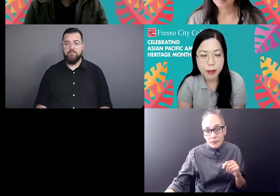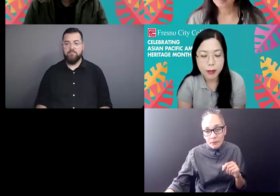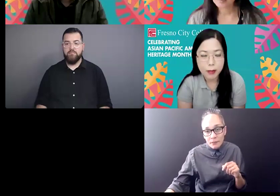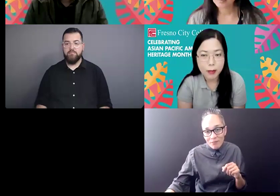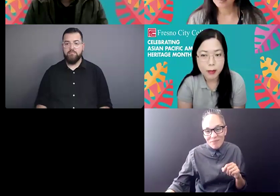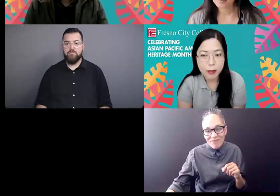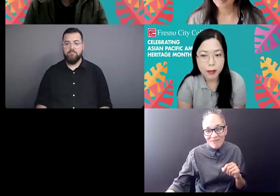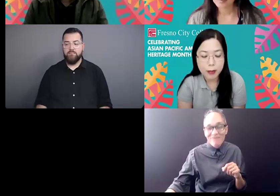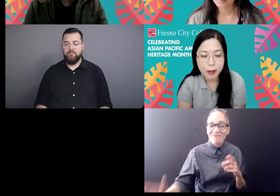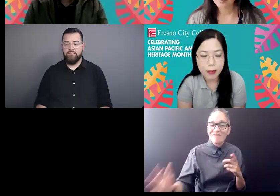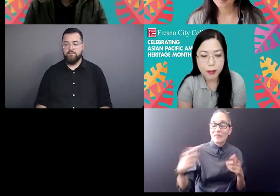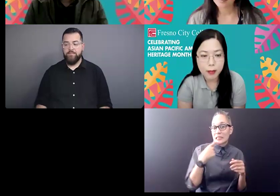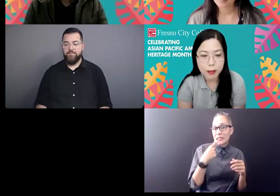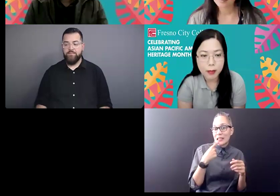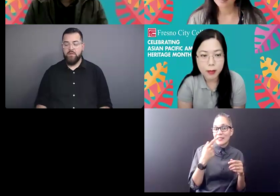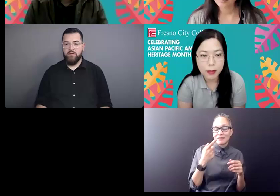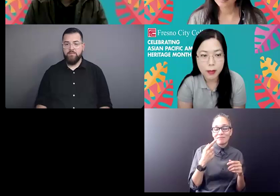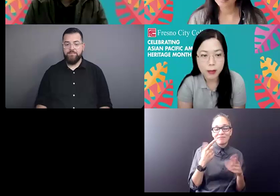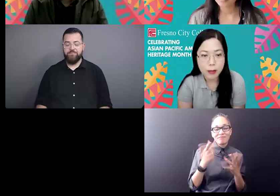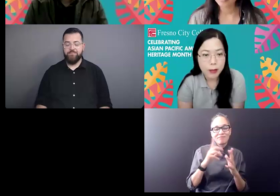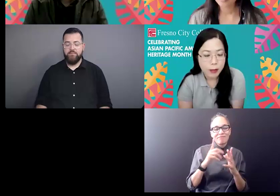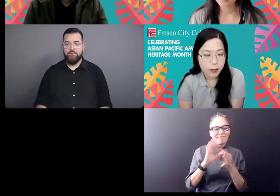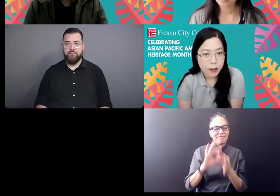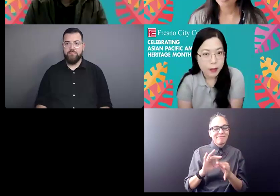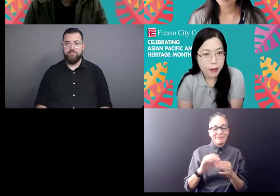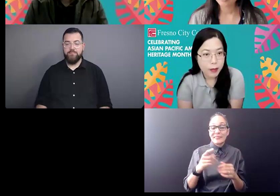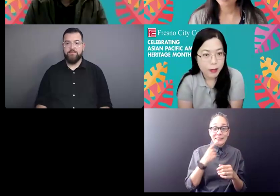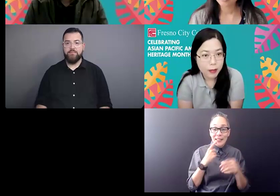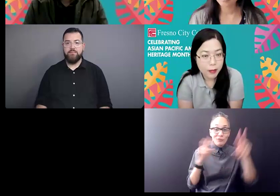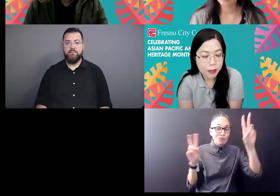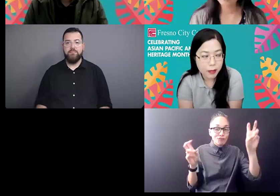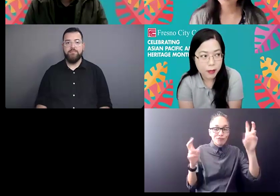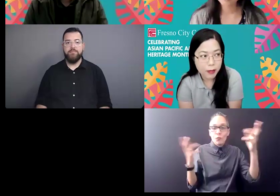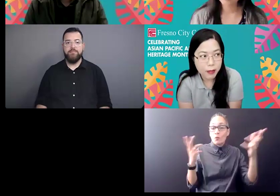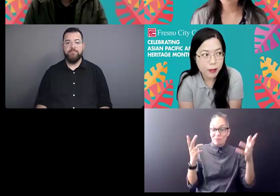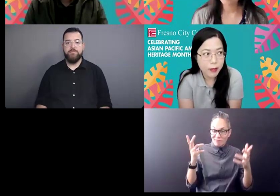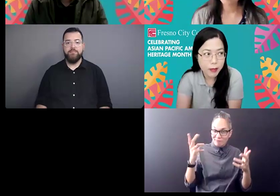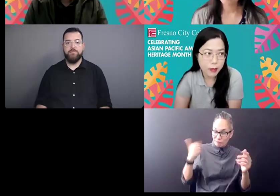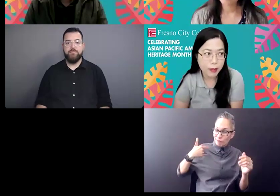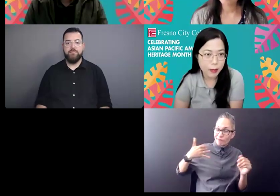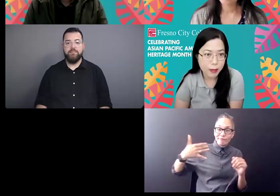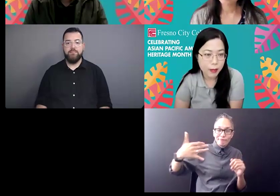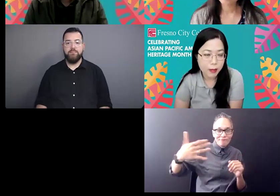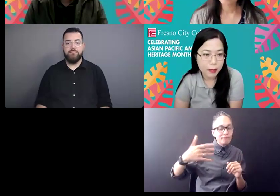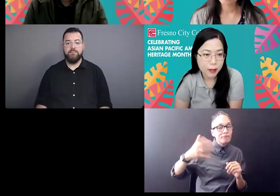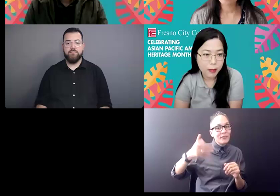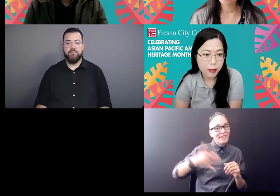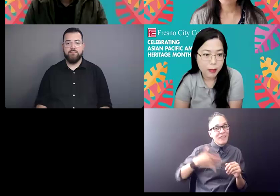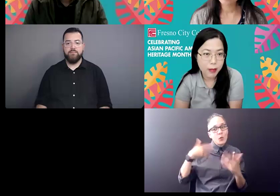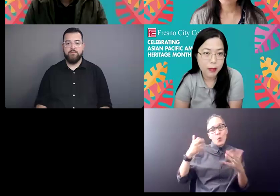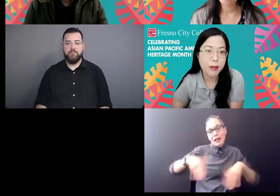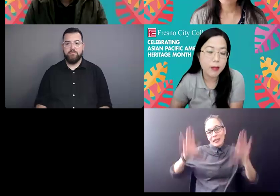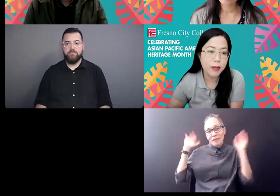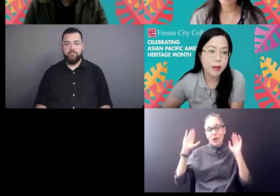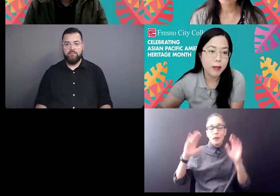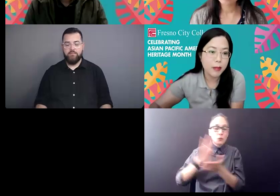question that Sue asked about challenges and stuff. So the question was, was there a time you wanted to give up in school because of challenging